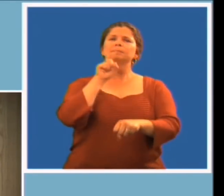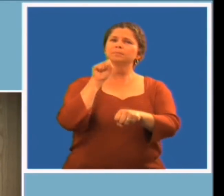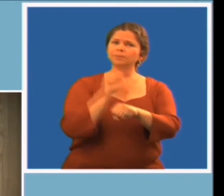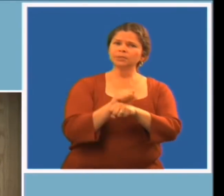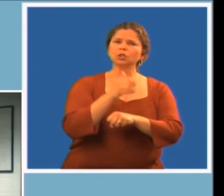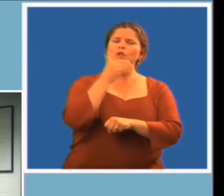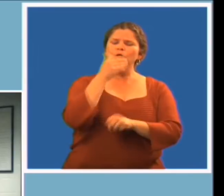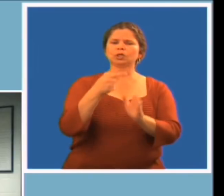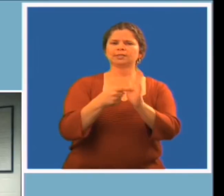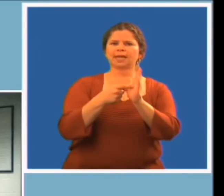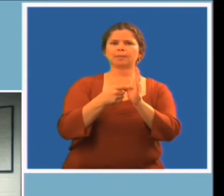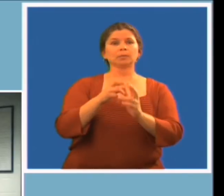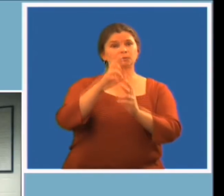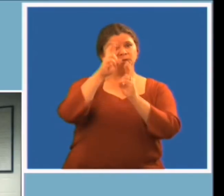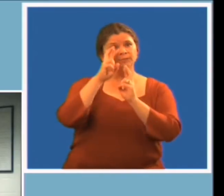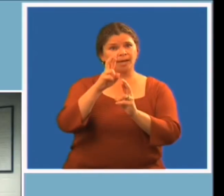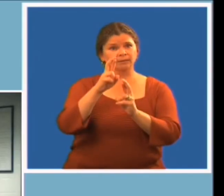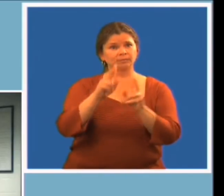Thanks, Rose.